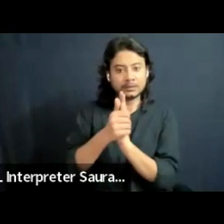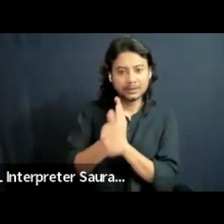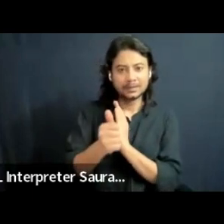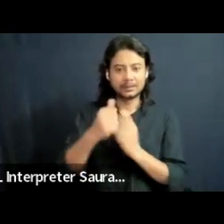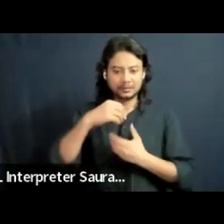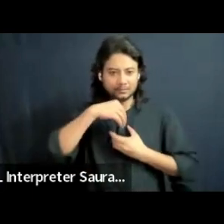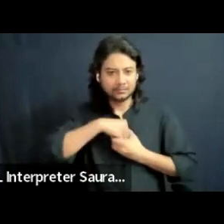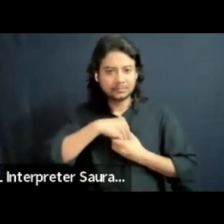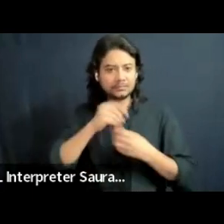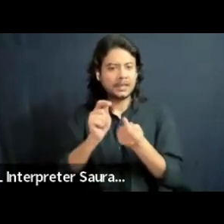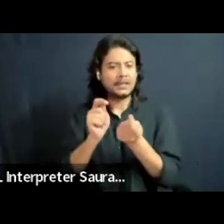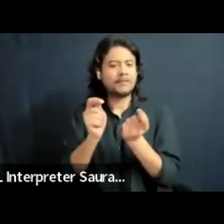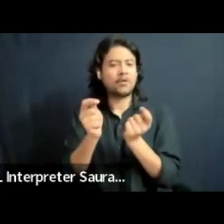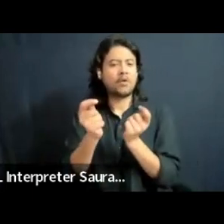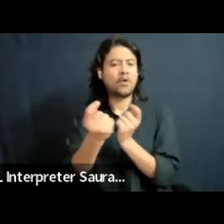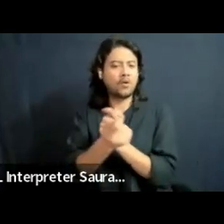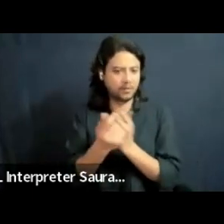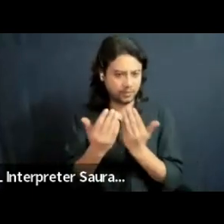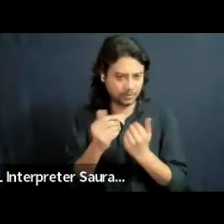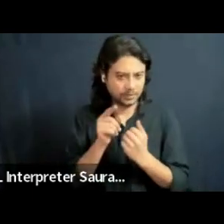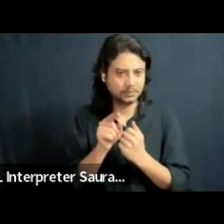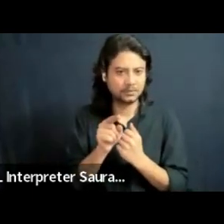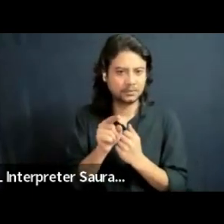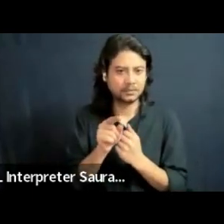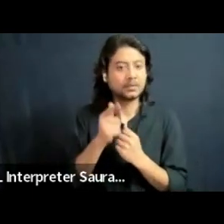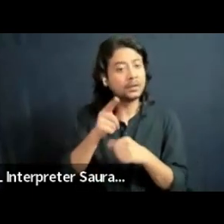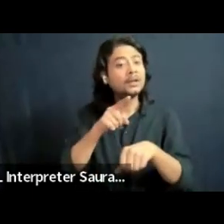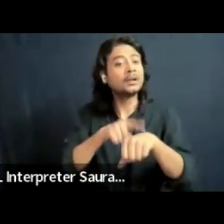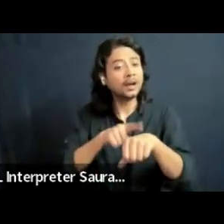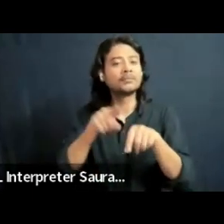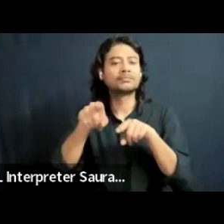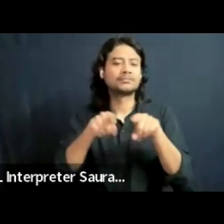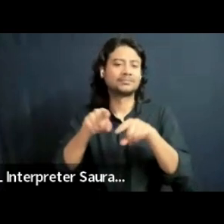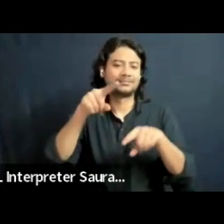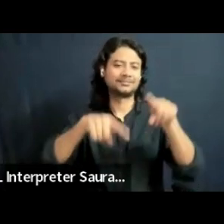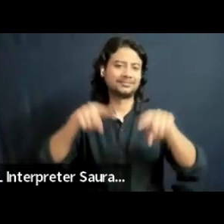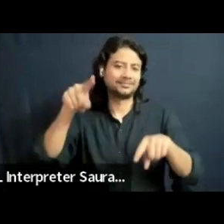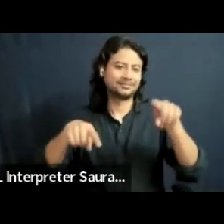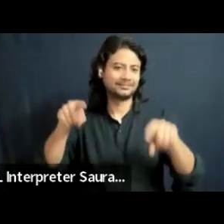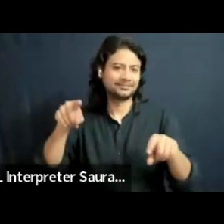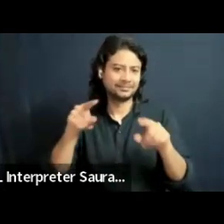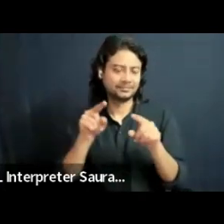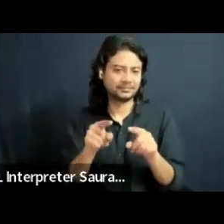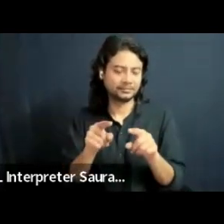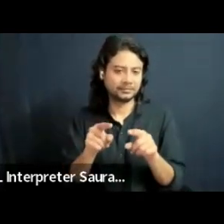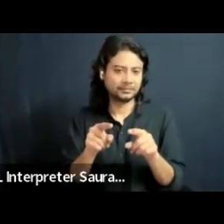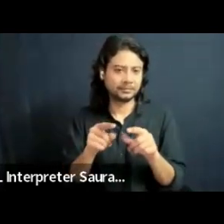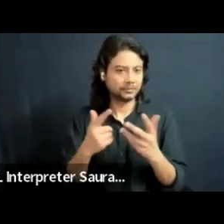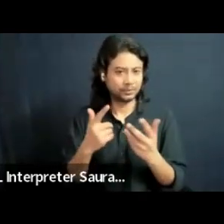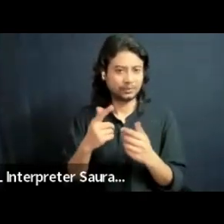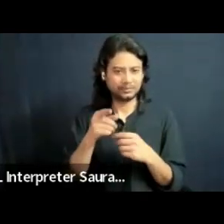at her own pace. And that is what is extremely important. The right to have her own